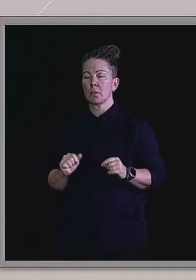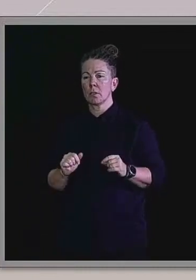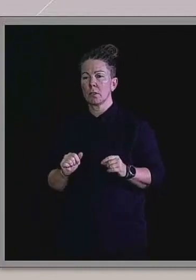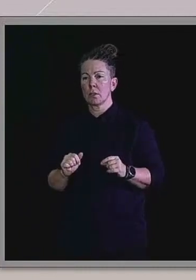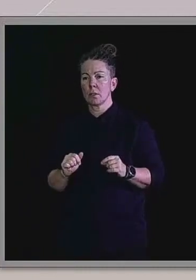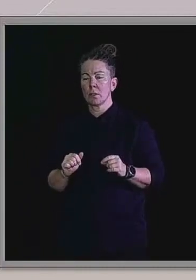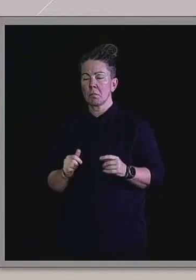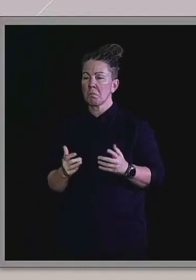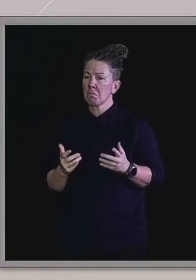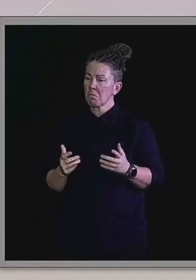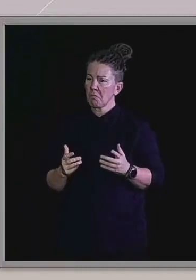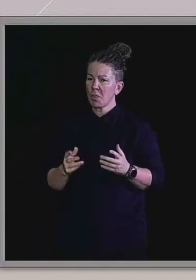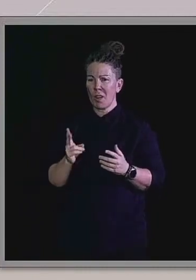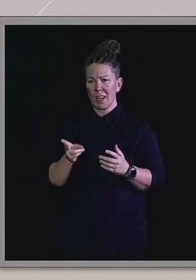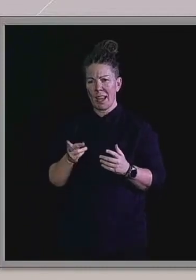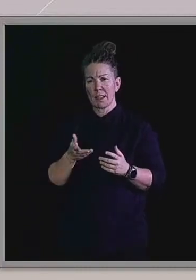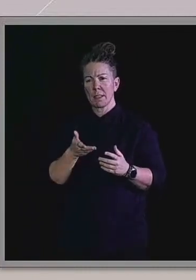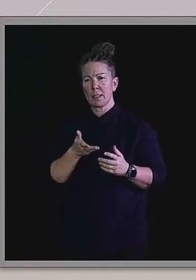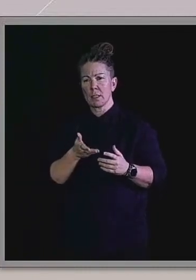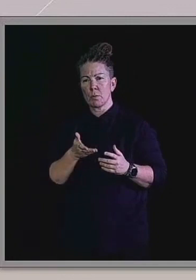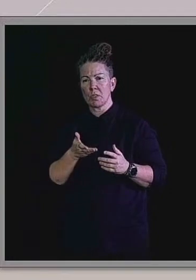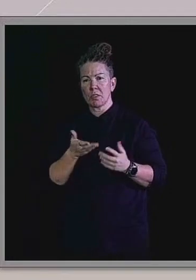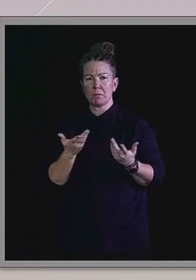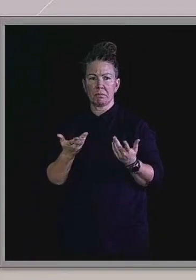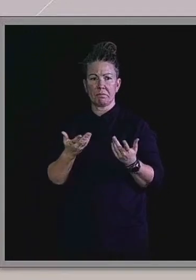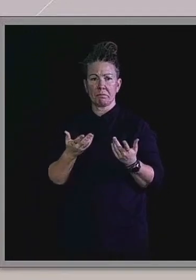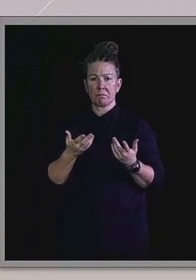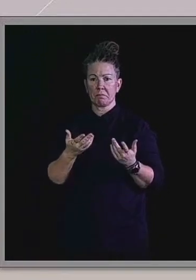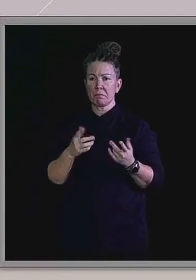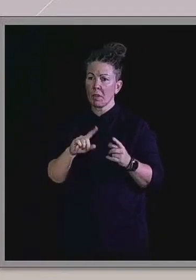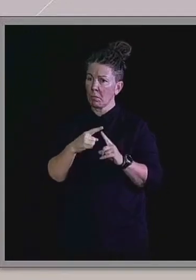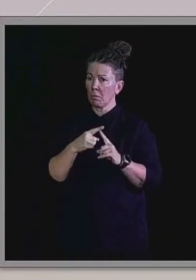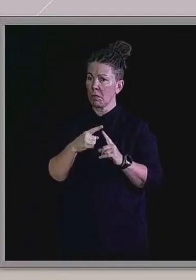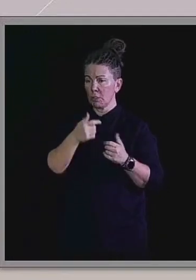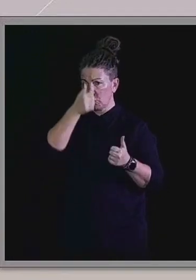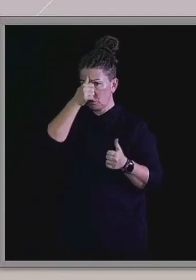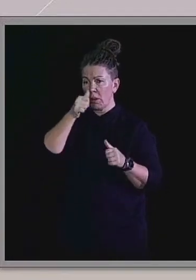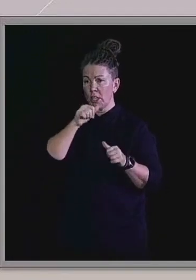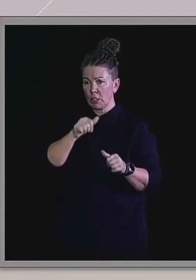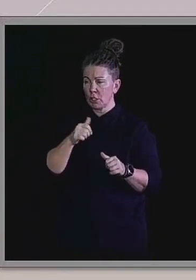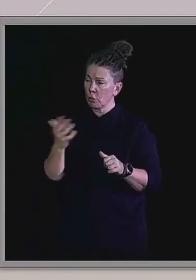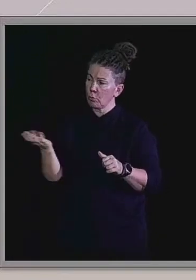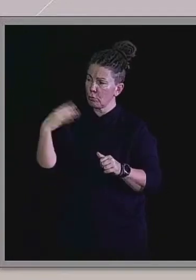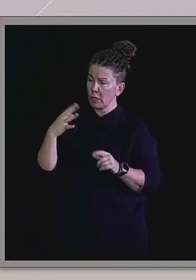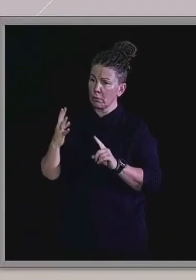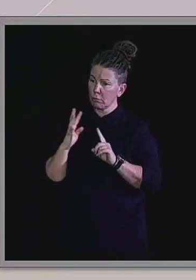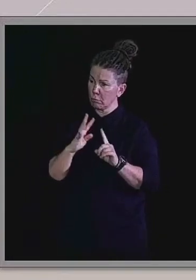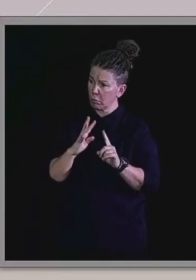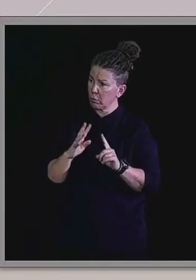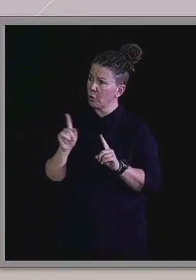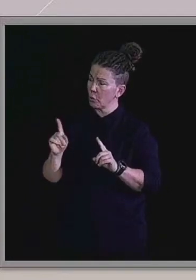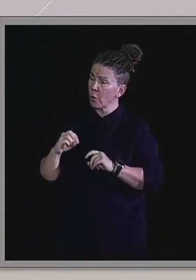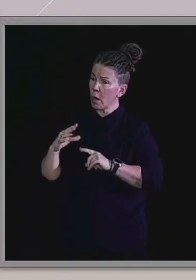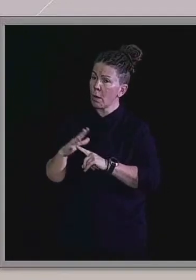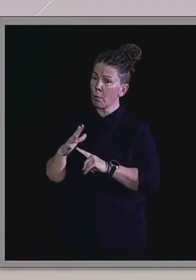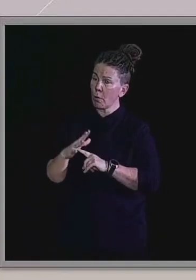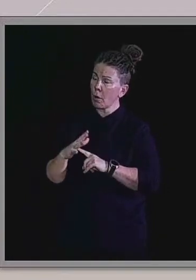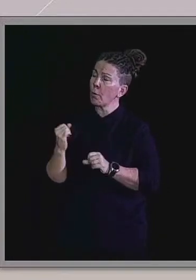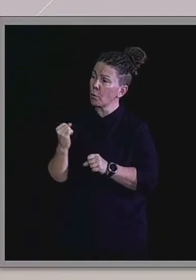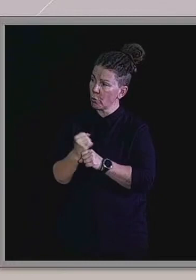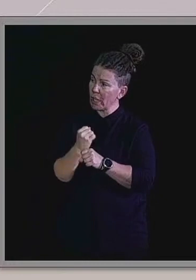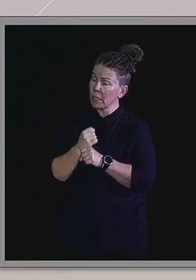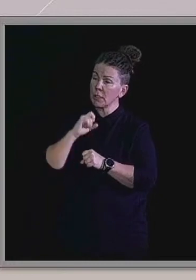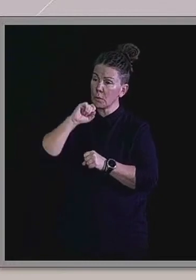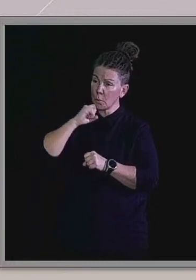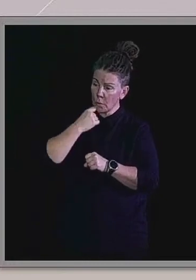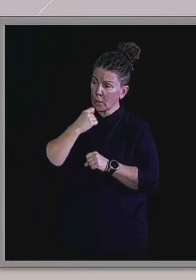So again, that was another sort of a process strategy moving forward, was to bring the people on the journey and say, well, you do matter. And we're going to create these opportunities in these other